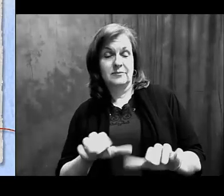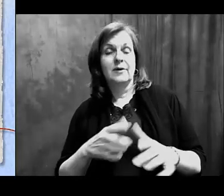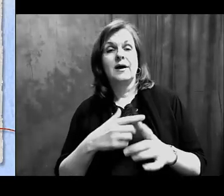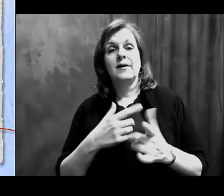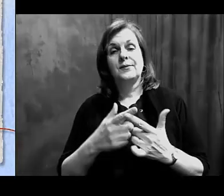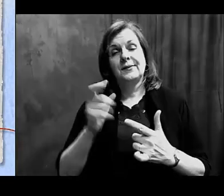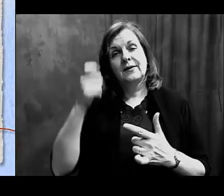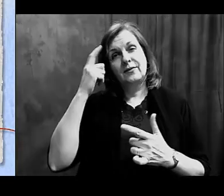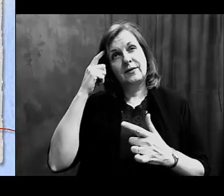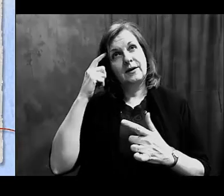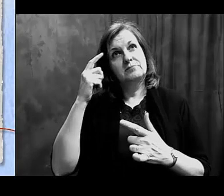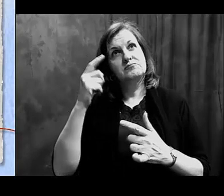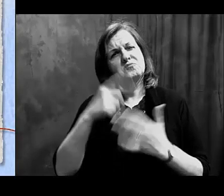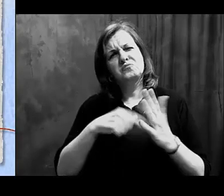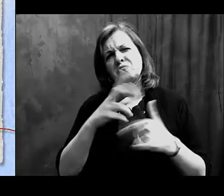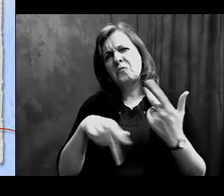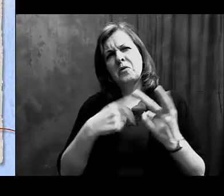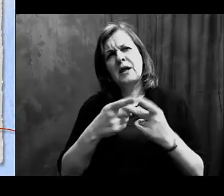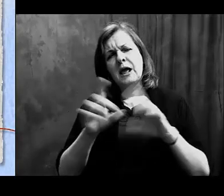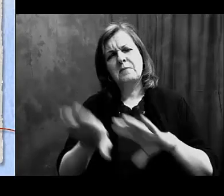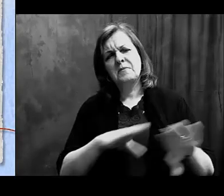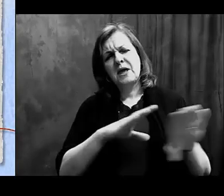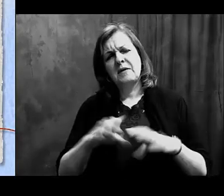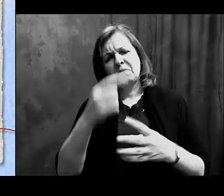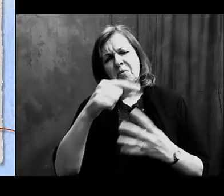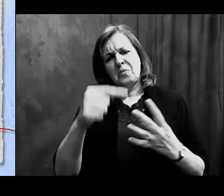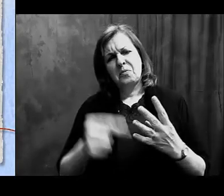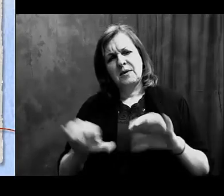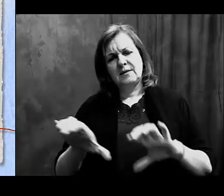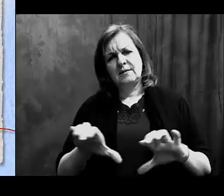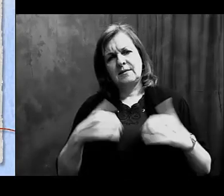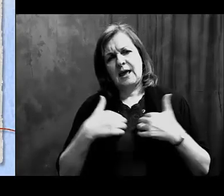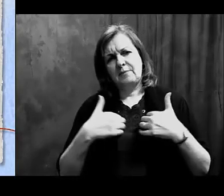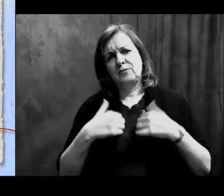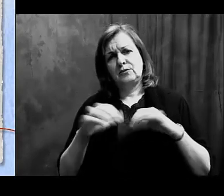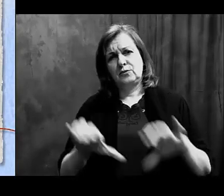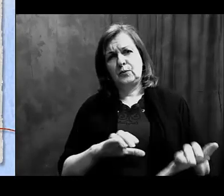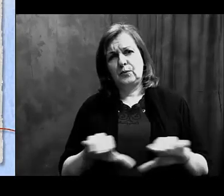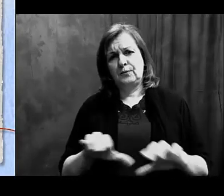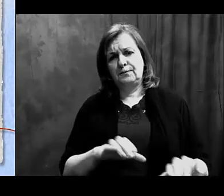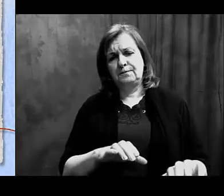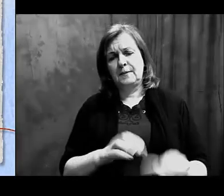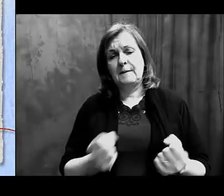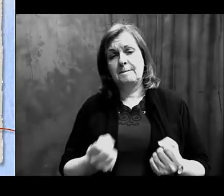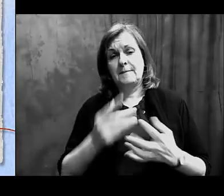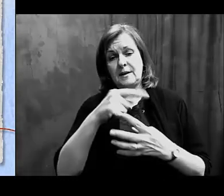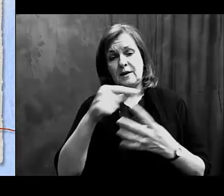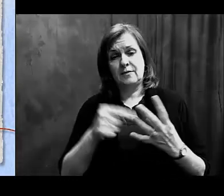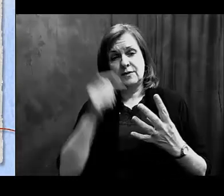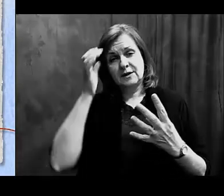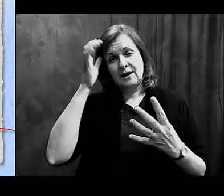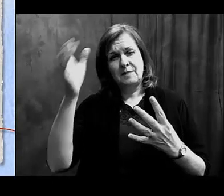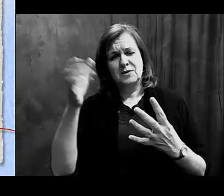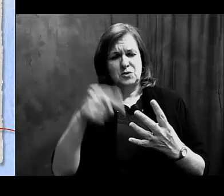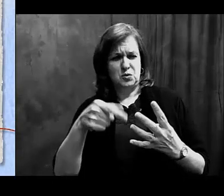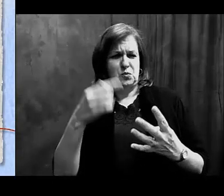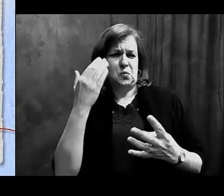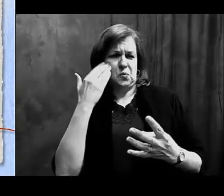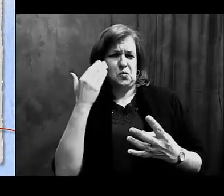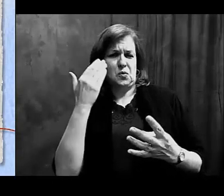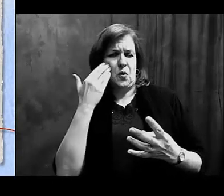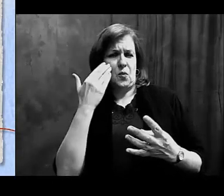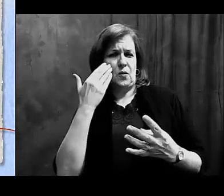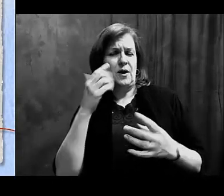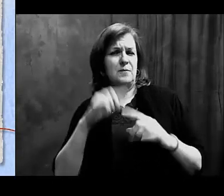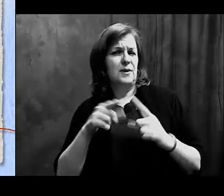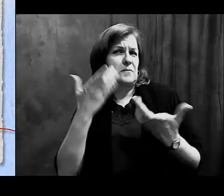So we need to think about what kinds of behaviors these animals exhibit. Now, many of these concepts will be familiar